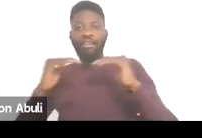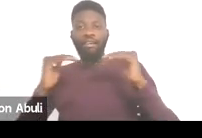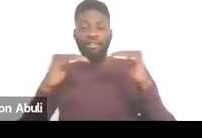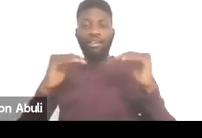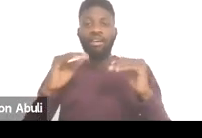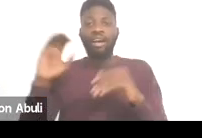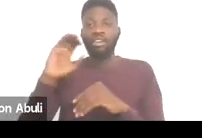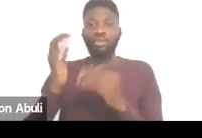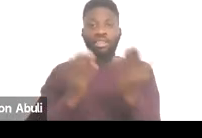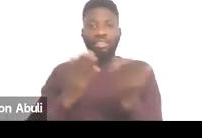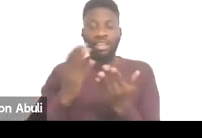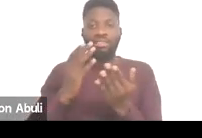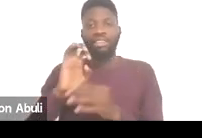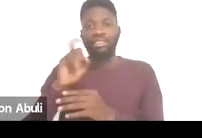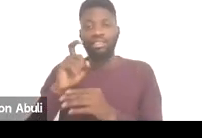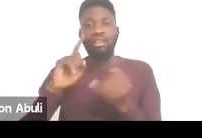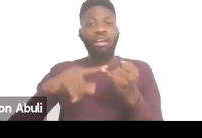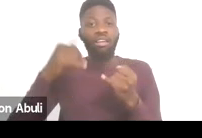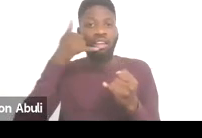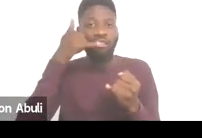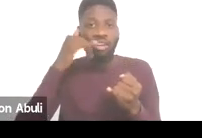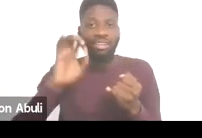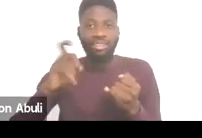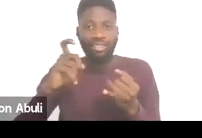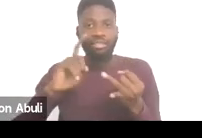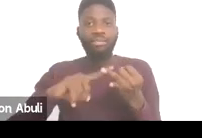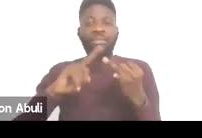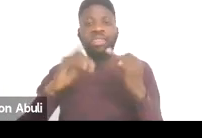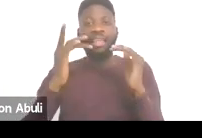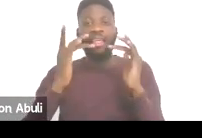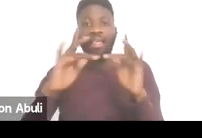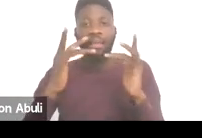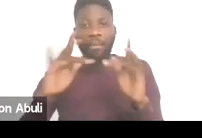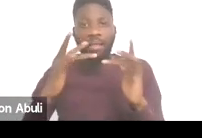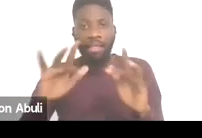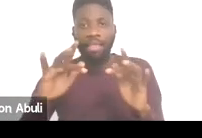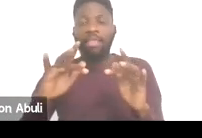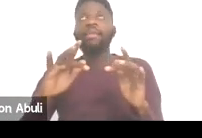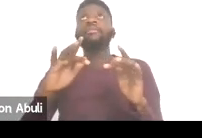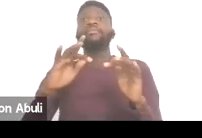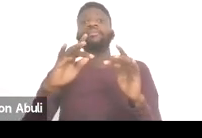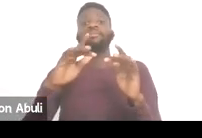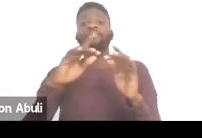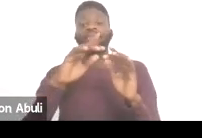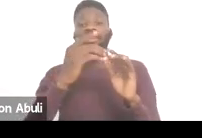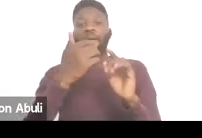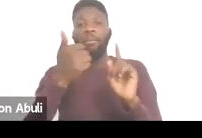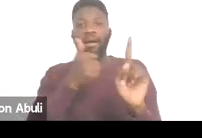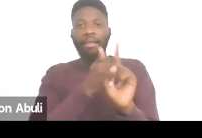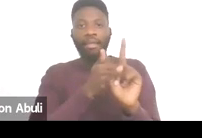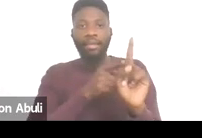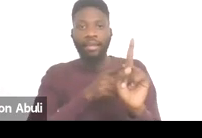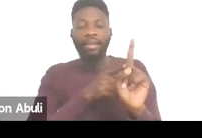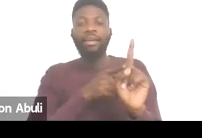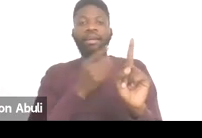We have telephone executives, we have email people that are on the back end responding to your emails. Do